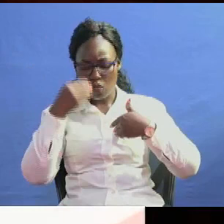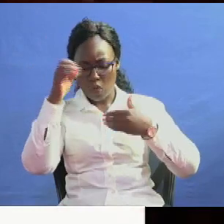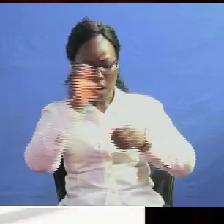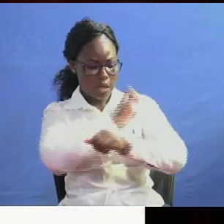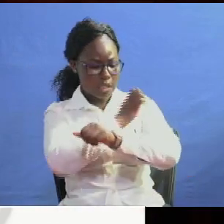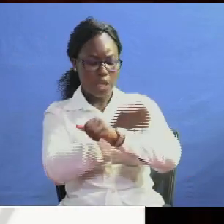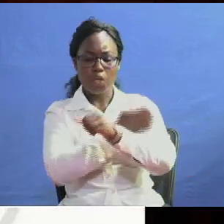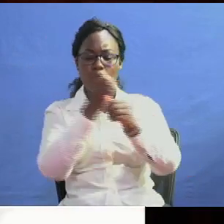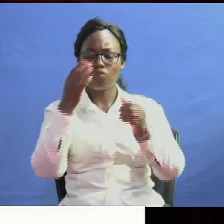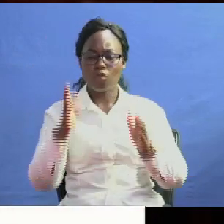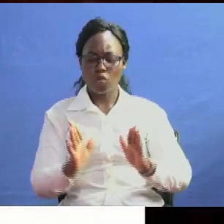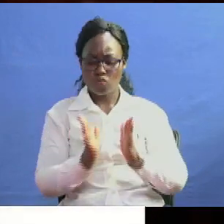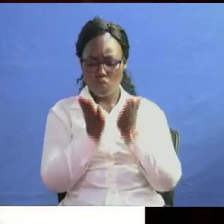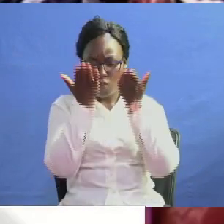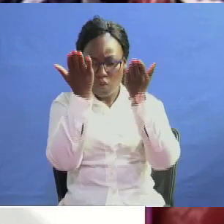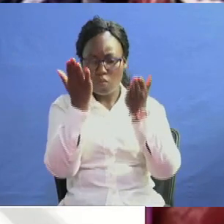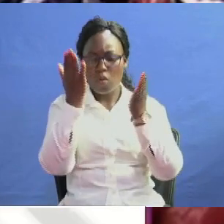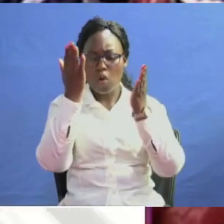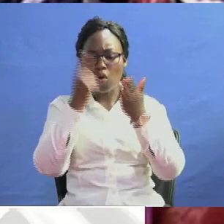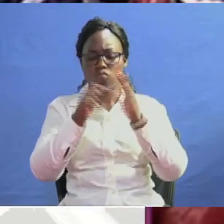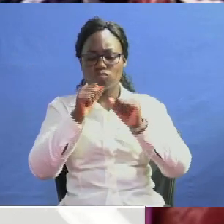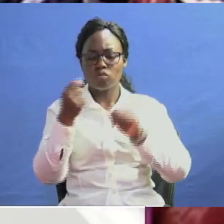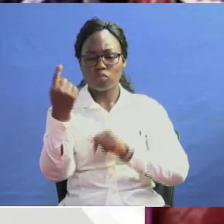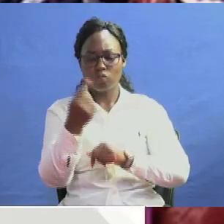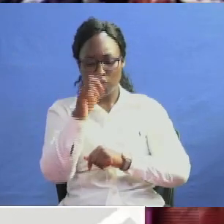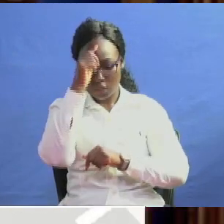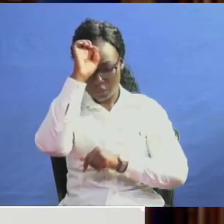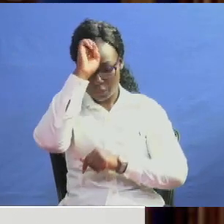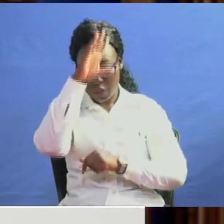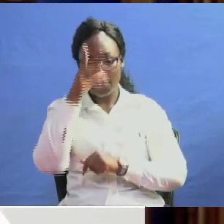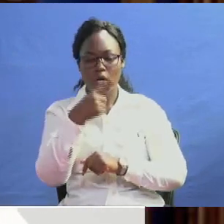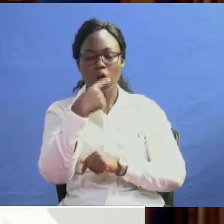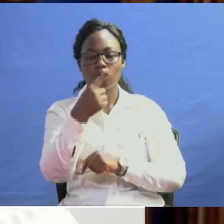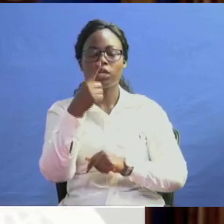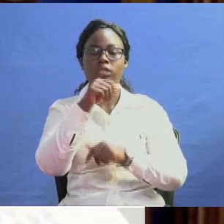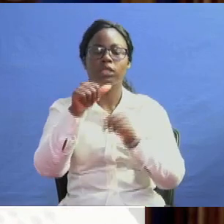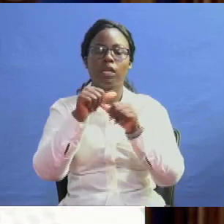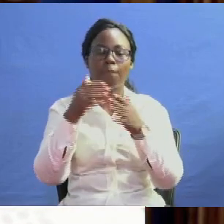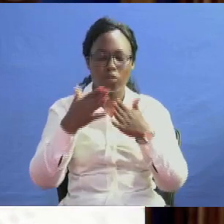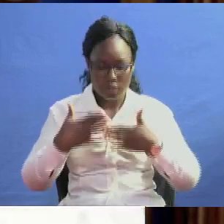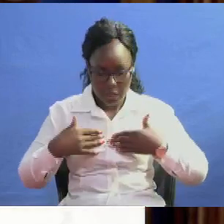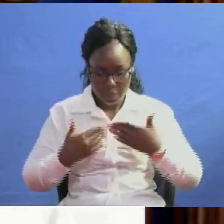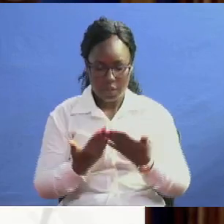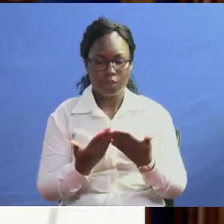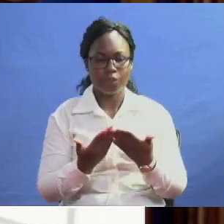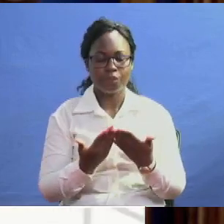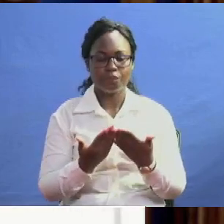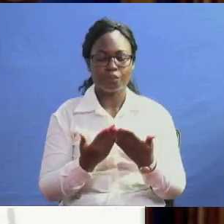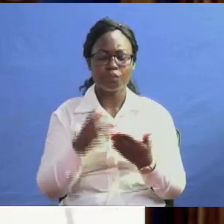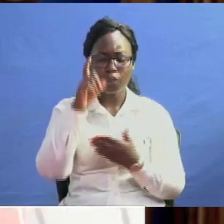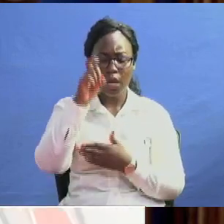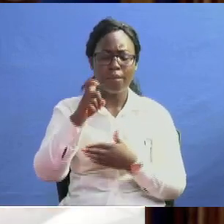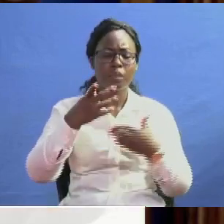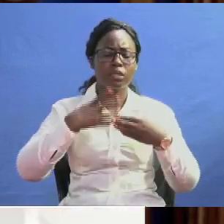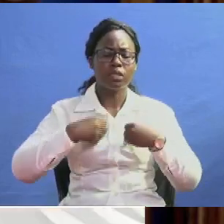to promote what each county has. The miracle that you said about the Ngelani Hills, I must admit